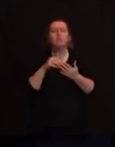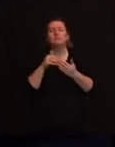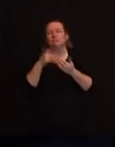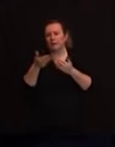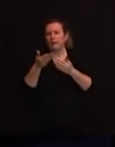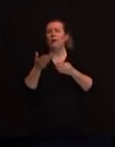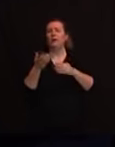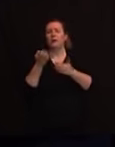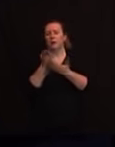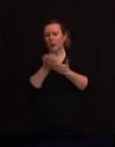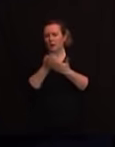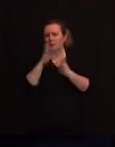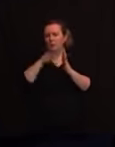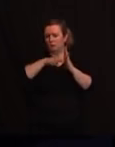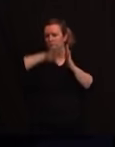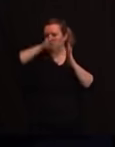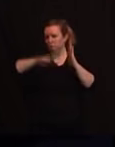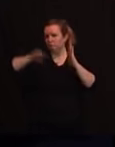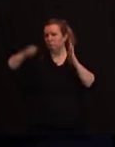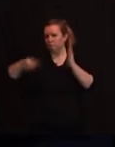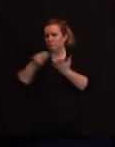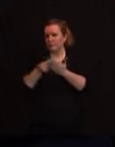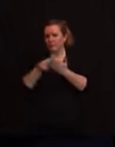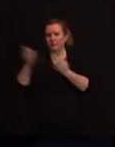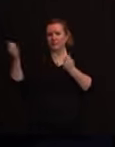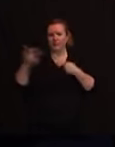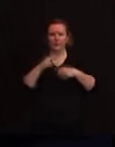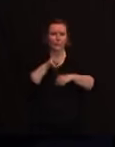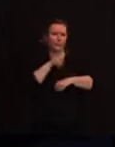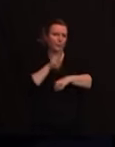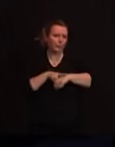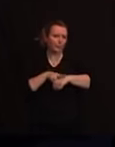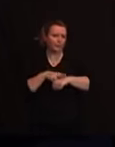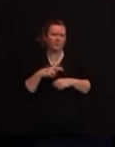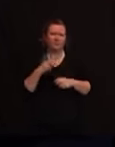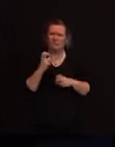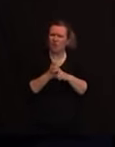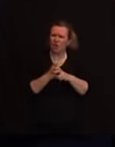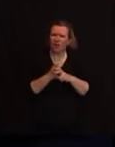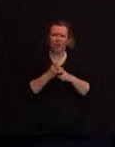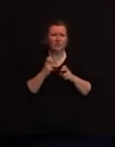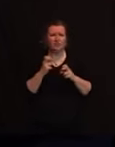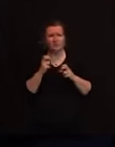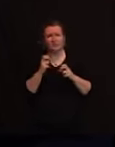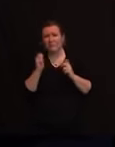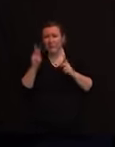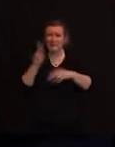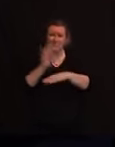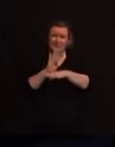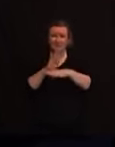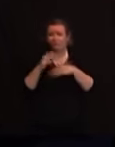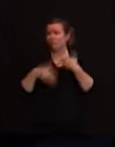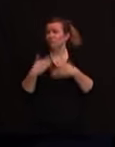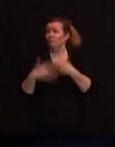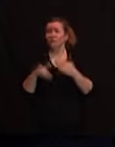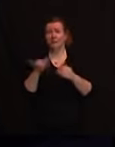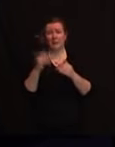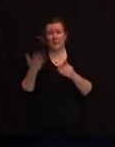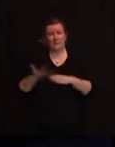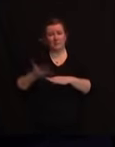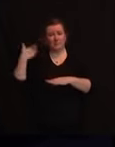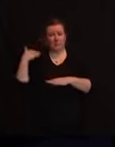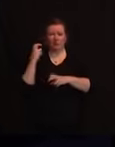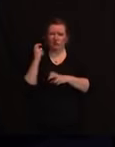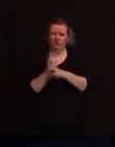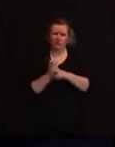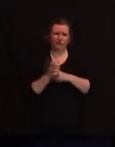responsibly. This is how we are able to keep watch. If we don't have a coordinated and sustained testing regime, we're not going to be able to keep watch on the